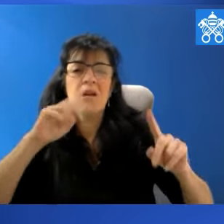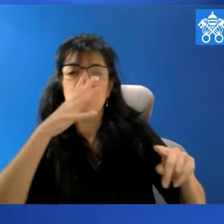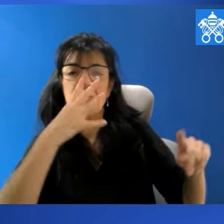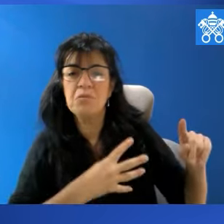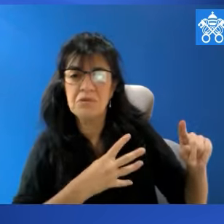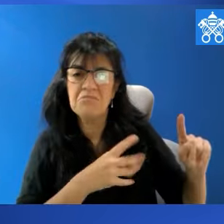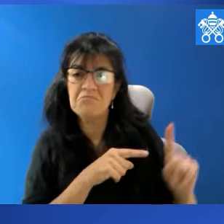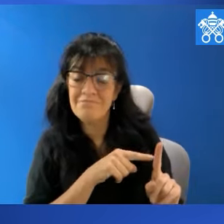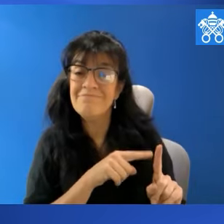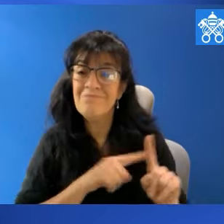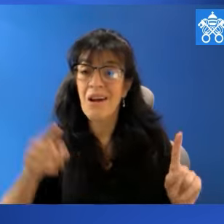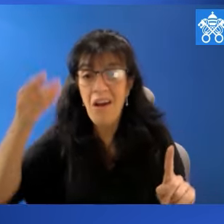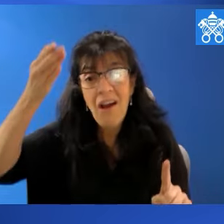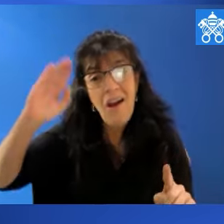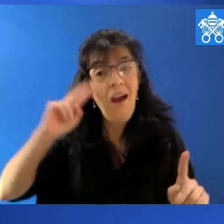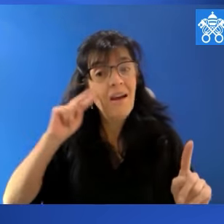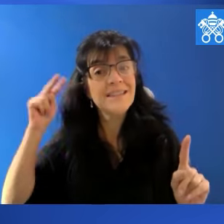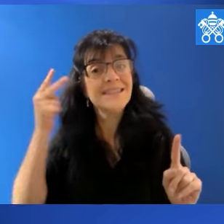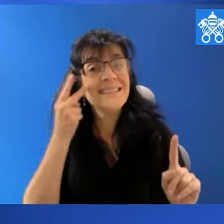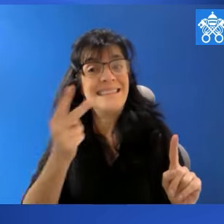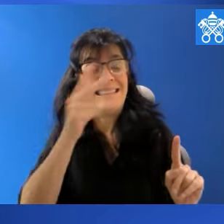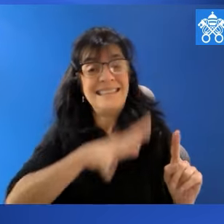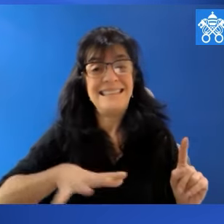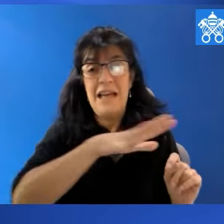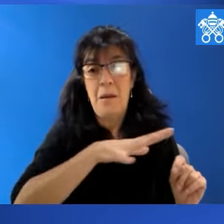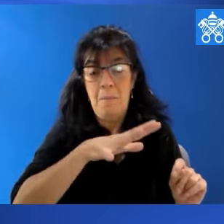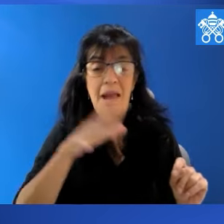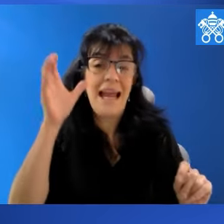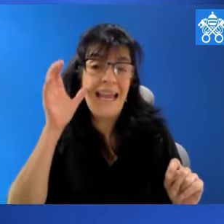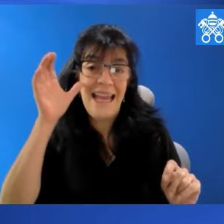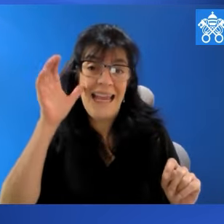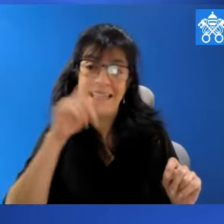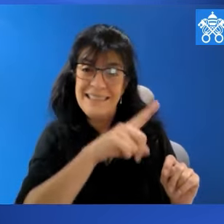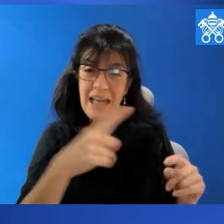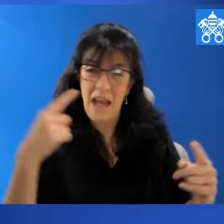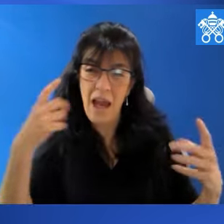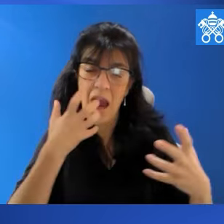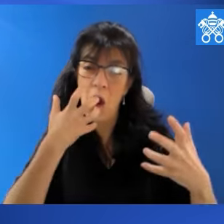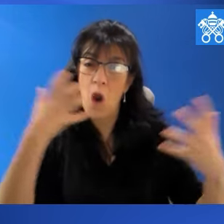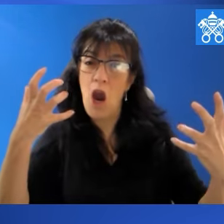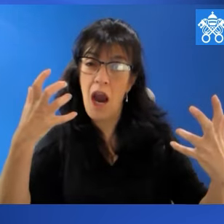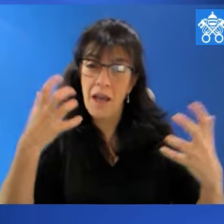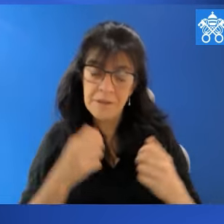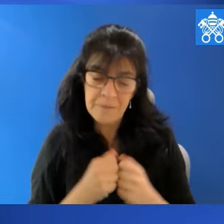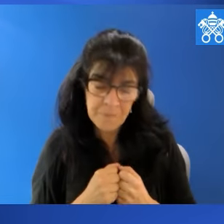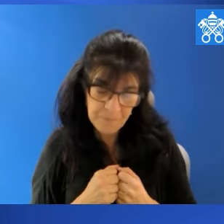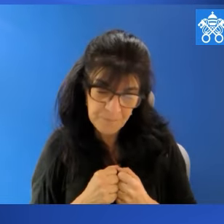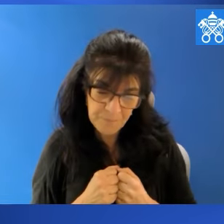Only God sees them and hears their cry. And this